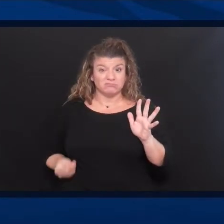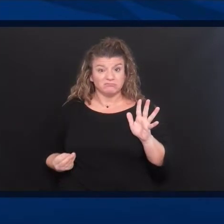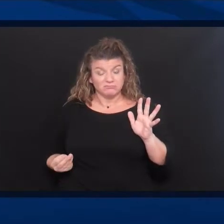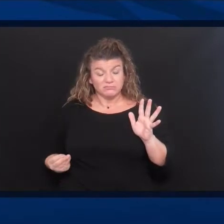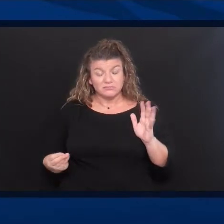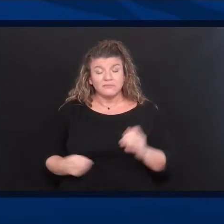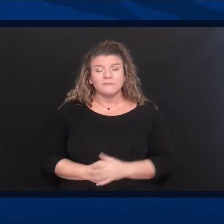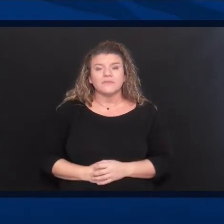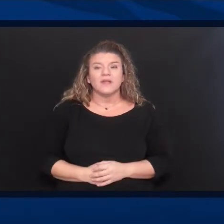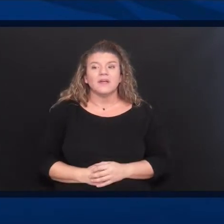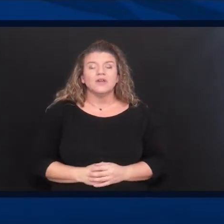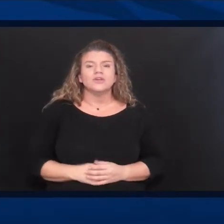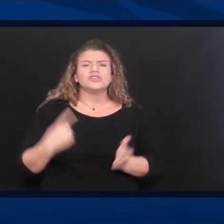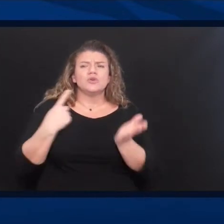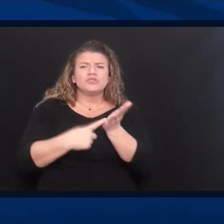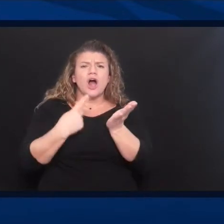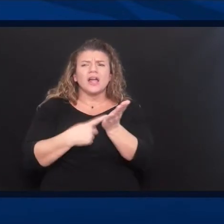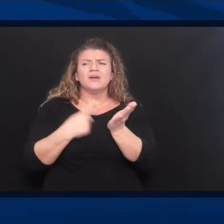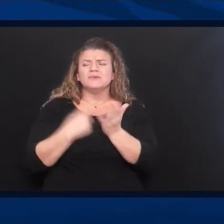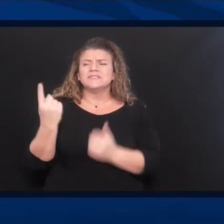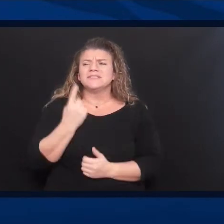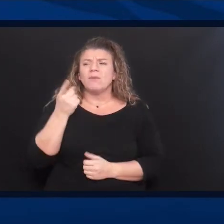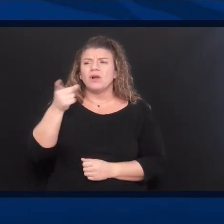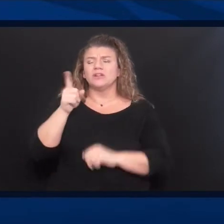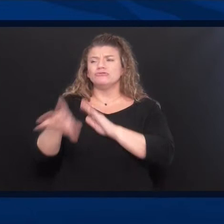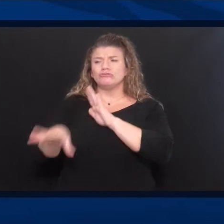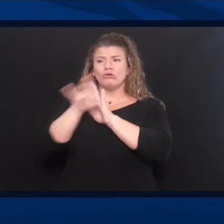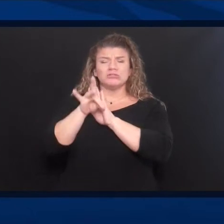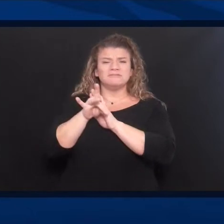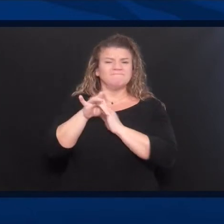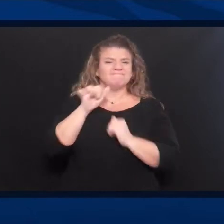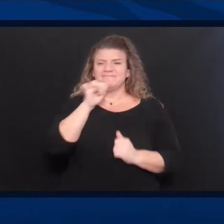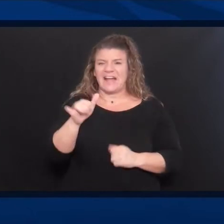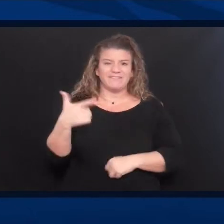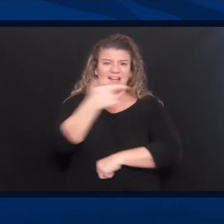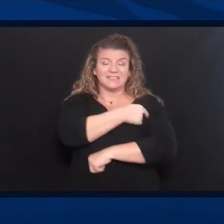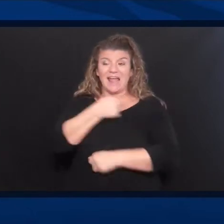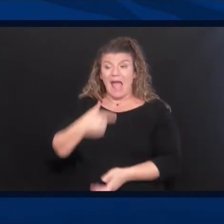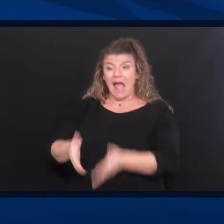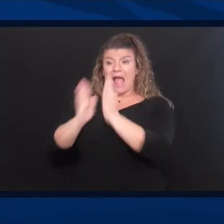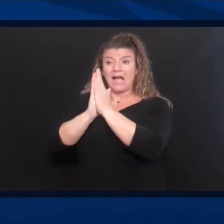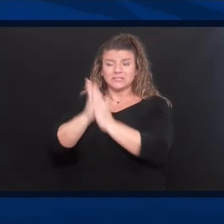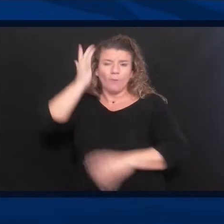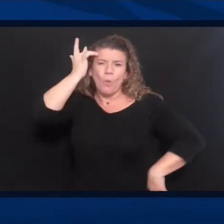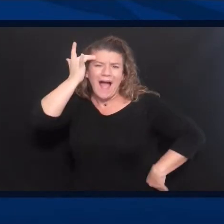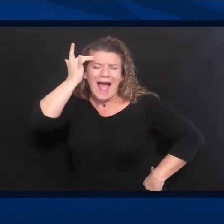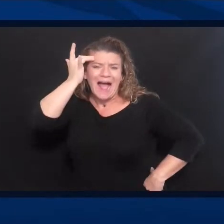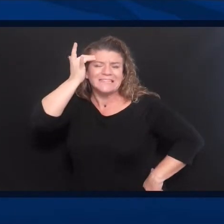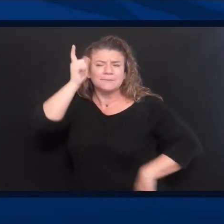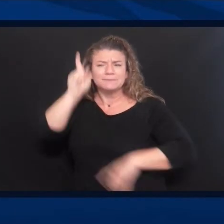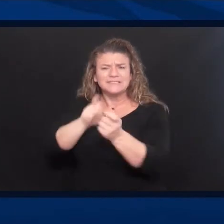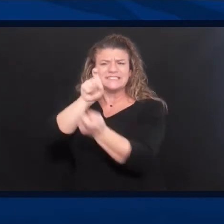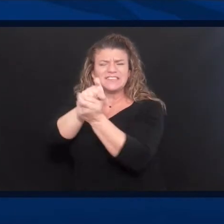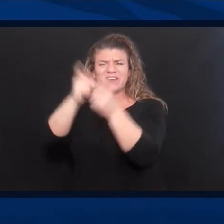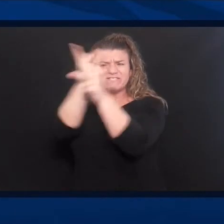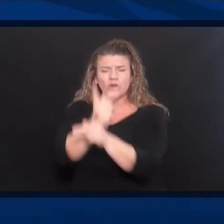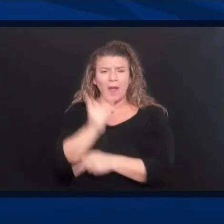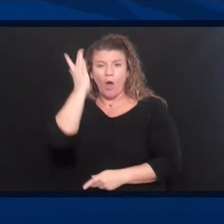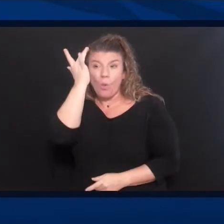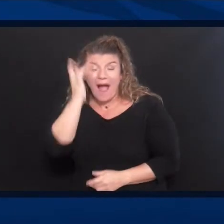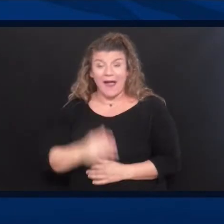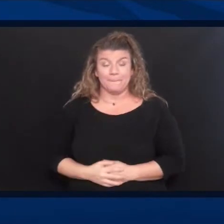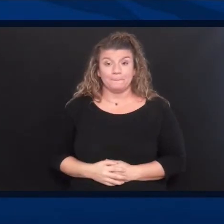with someone who has chosen not to get the vaccine, I asked them point blank, why not? And try to figure out what's going through their mind. And they said,